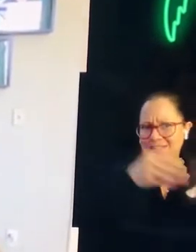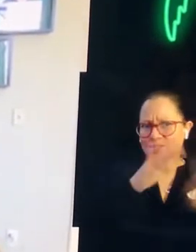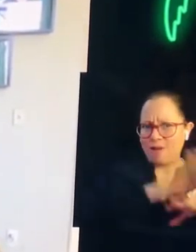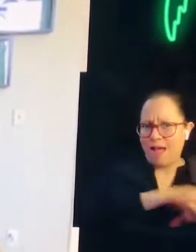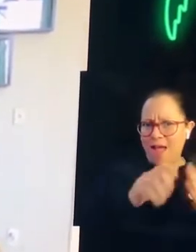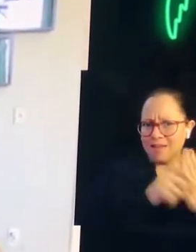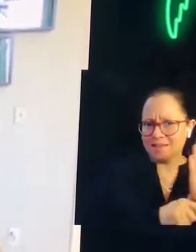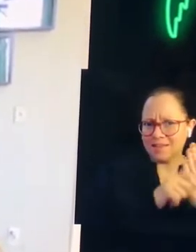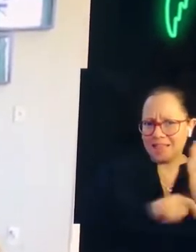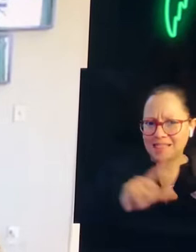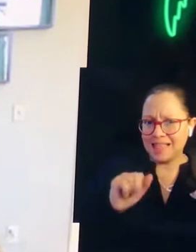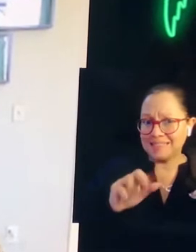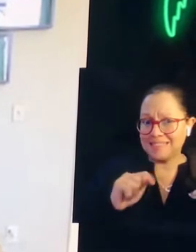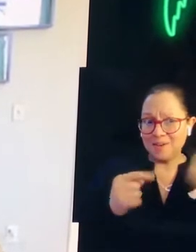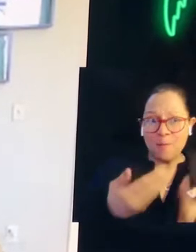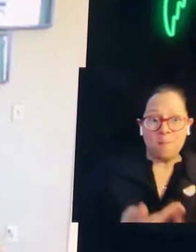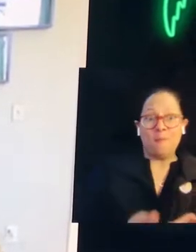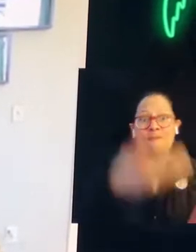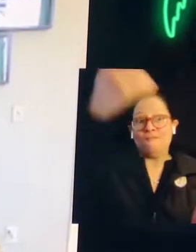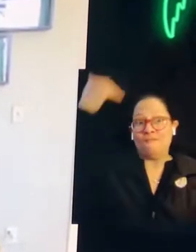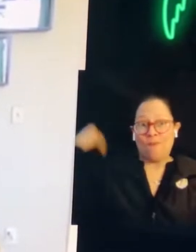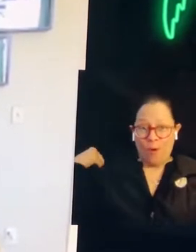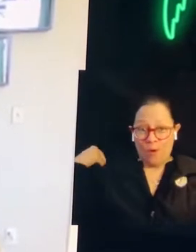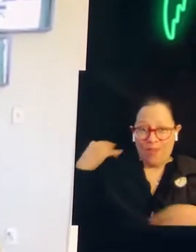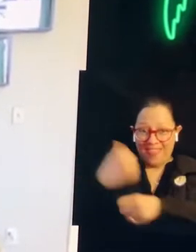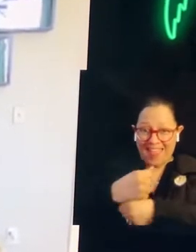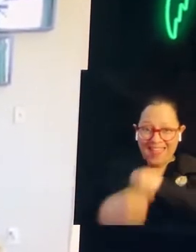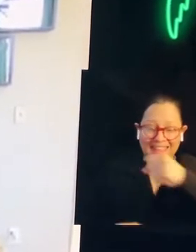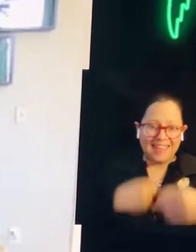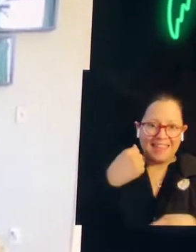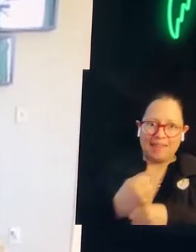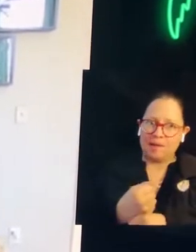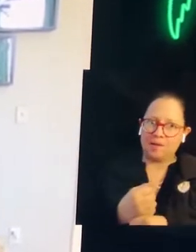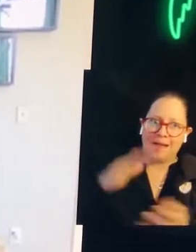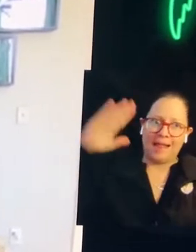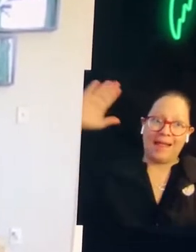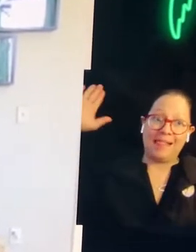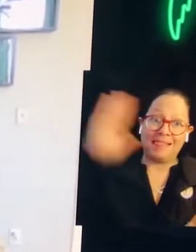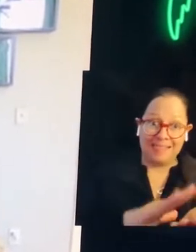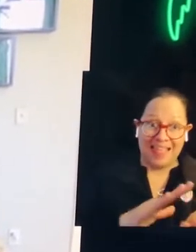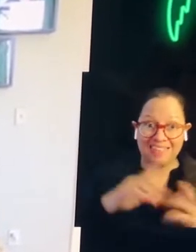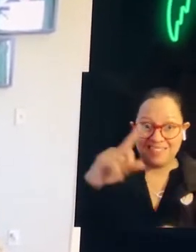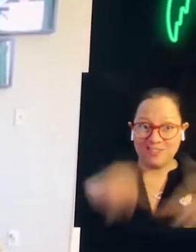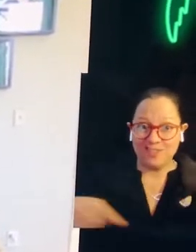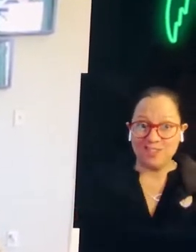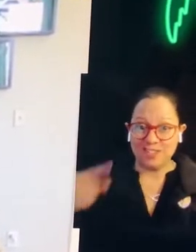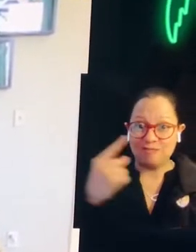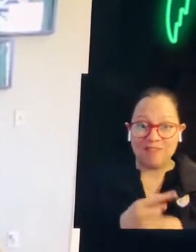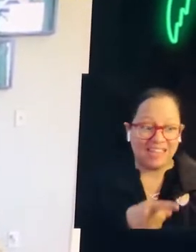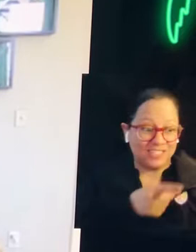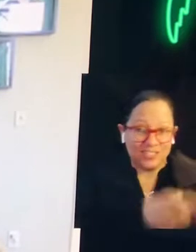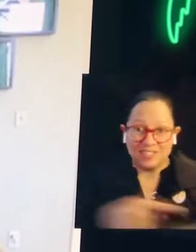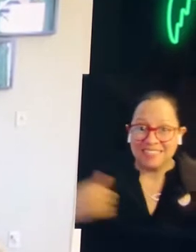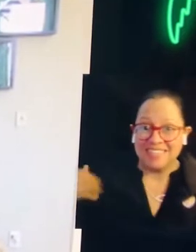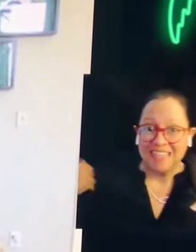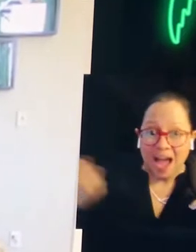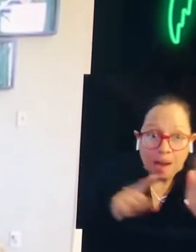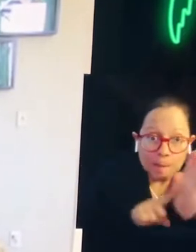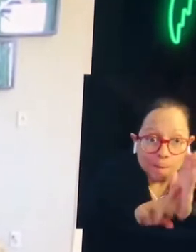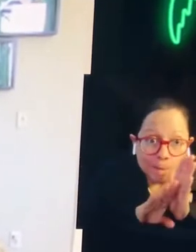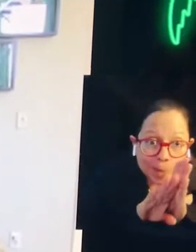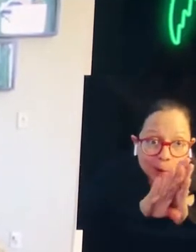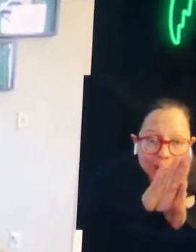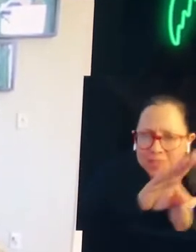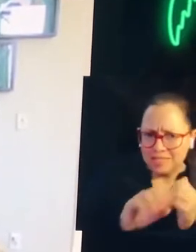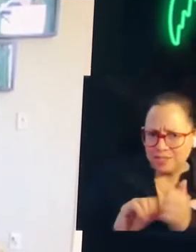as open as it is now, especially to diversity, and J-Lo was emerging talent at the time. So what tips did you